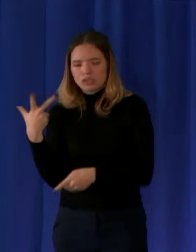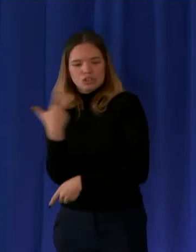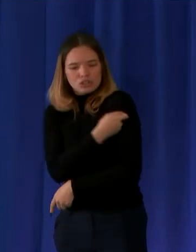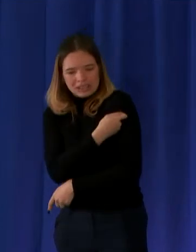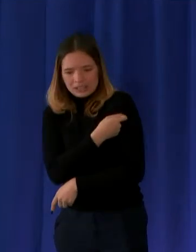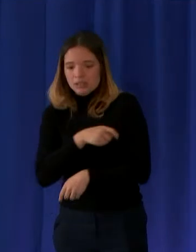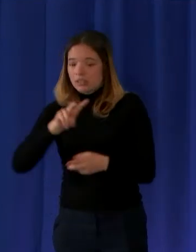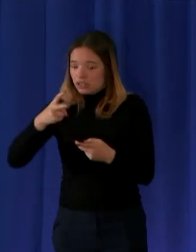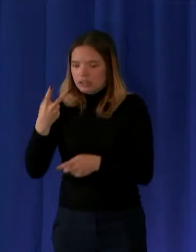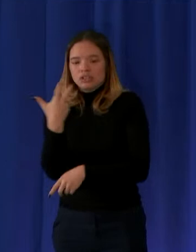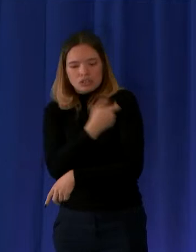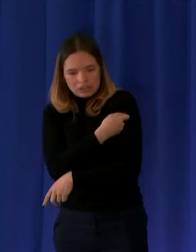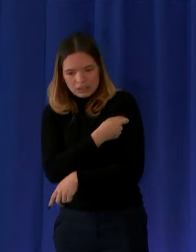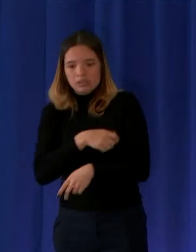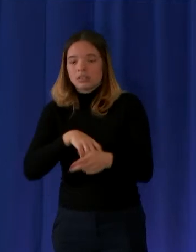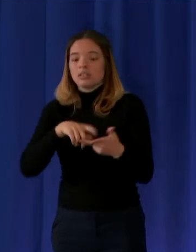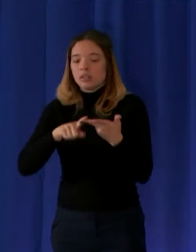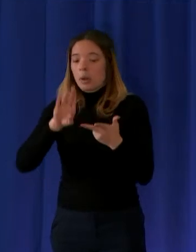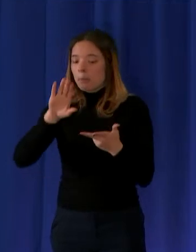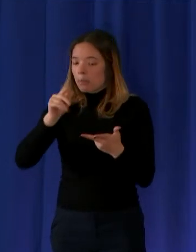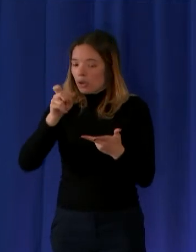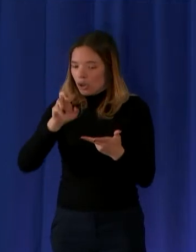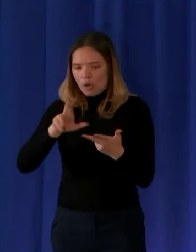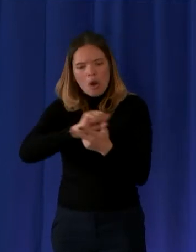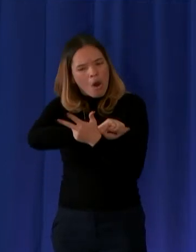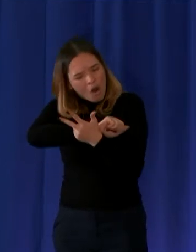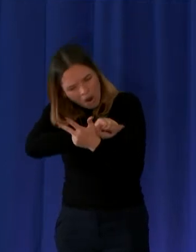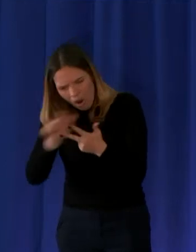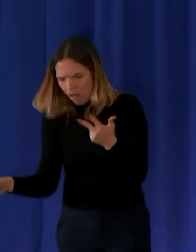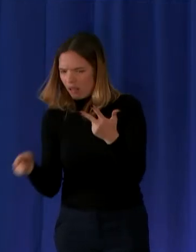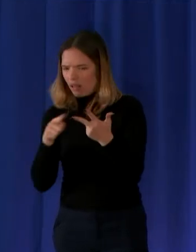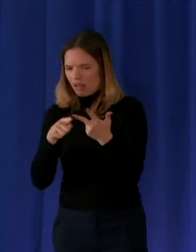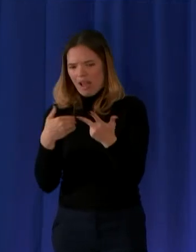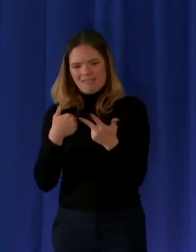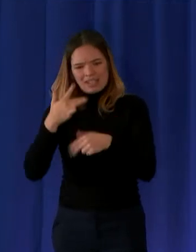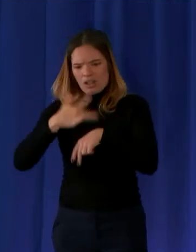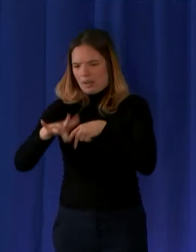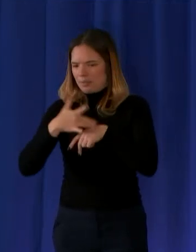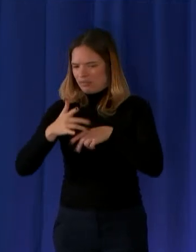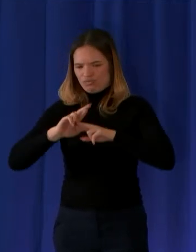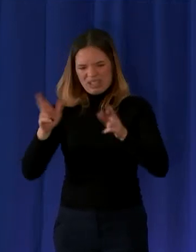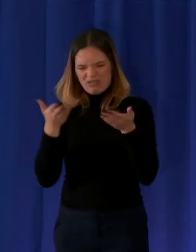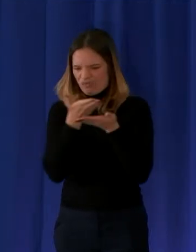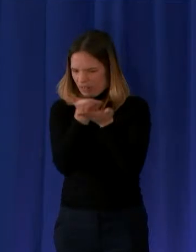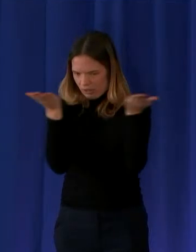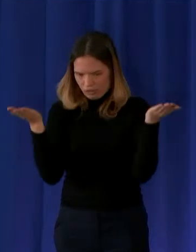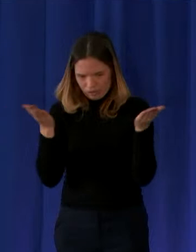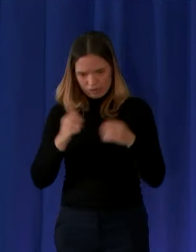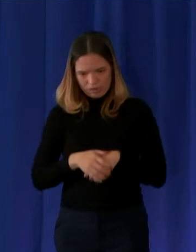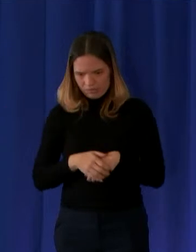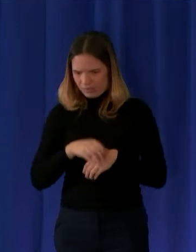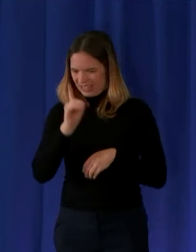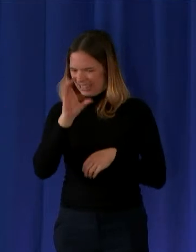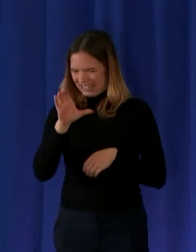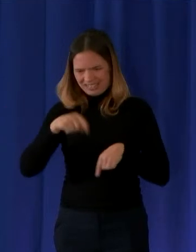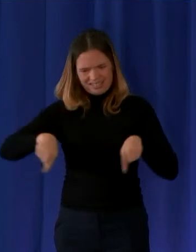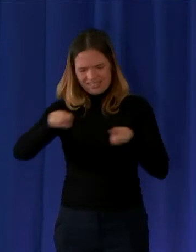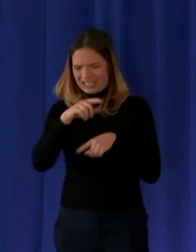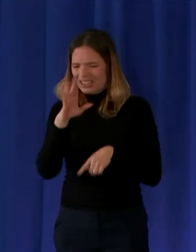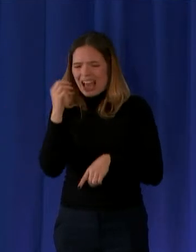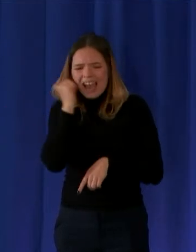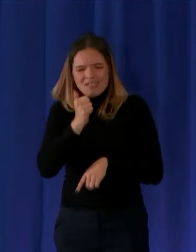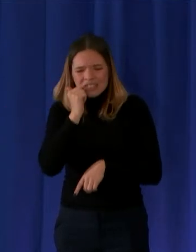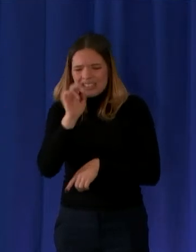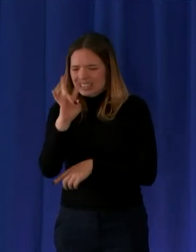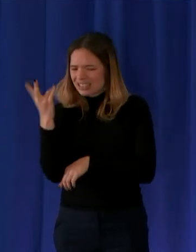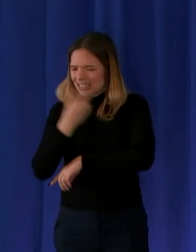1st dose, your 2nd dose, and your booster. And we have those COVID centers that are open 7 days a week. Every day